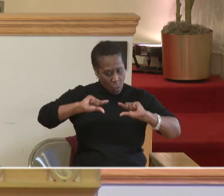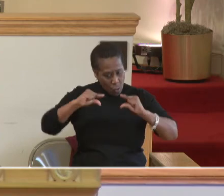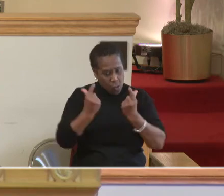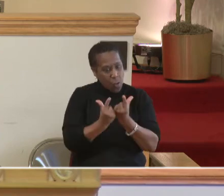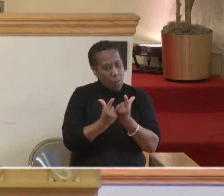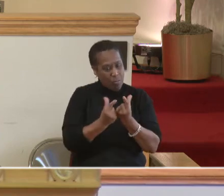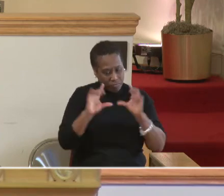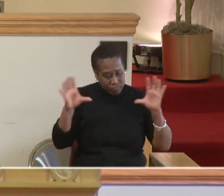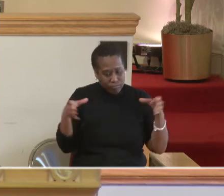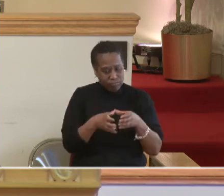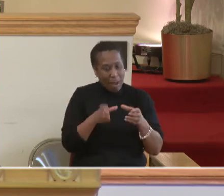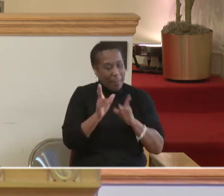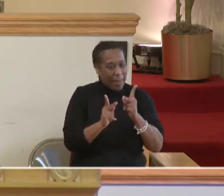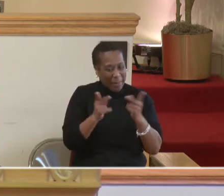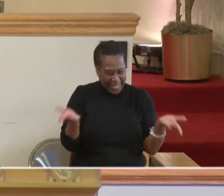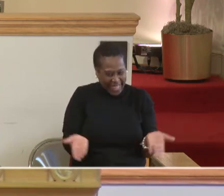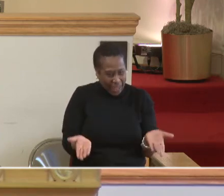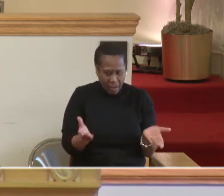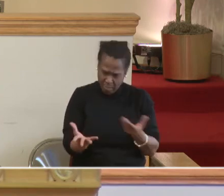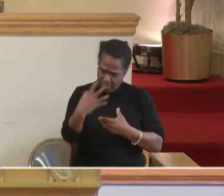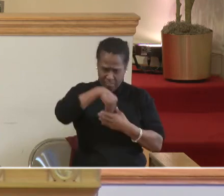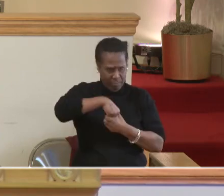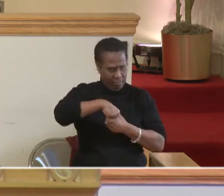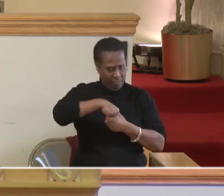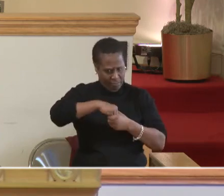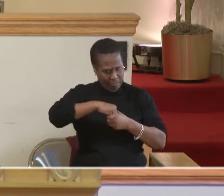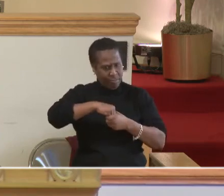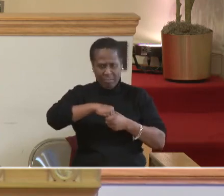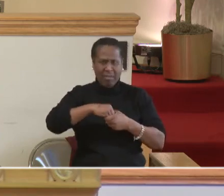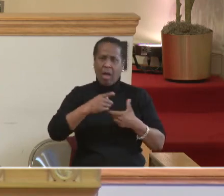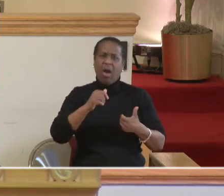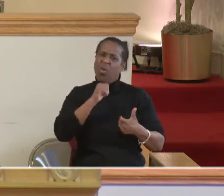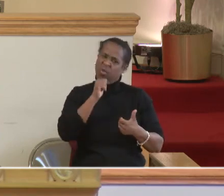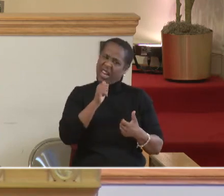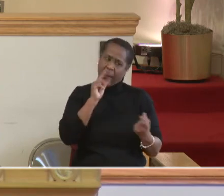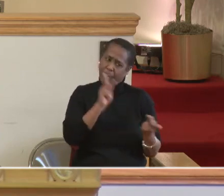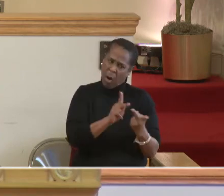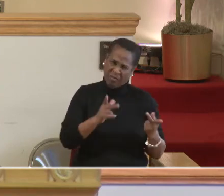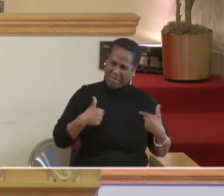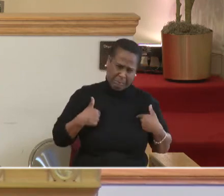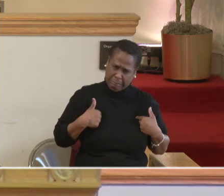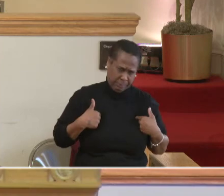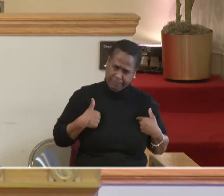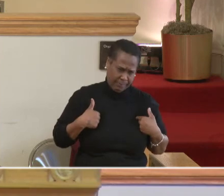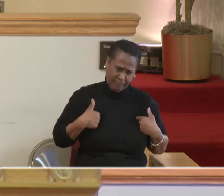people who are in no way perfect,